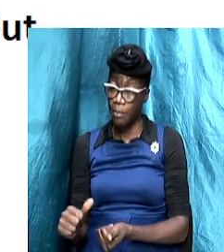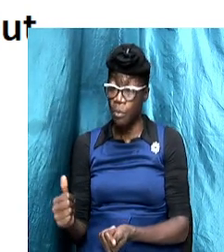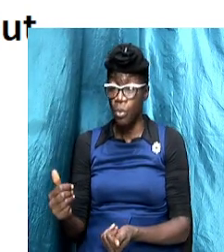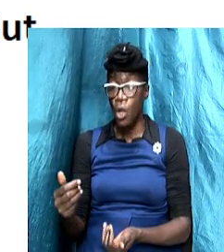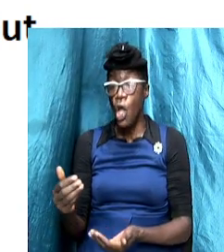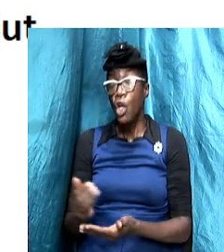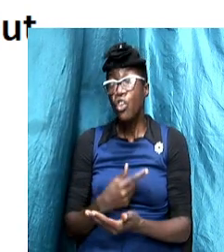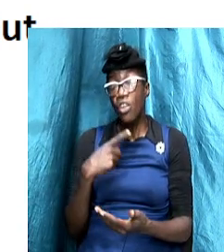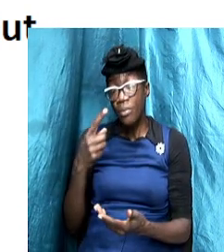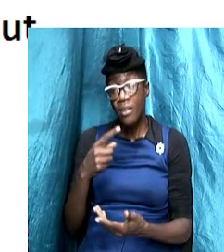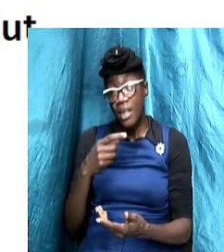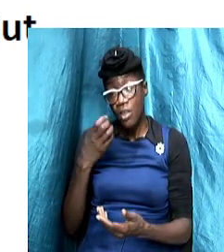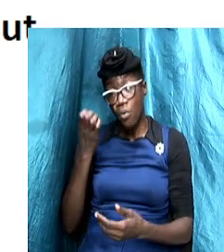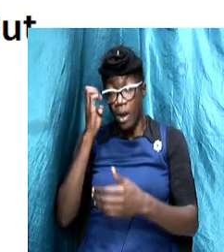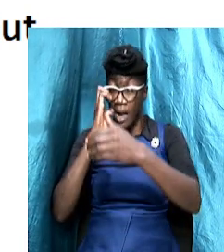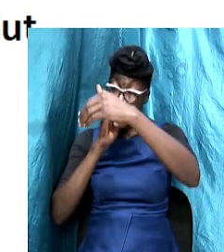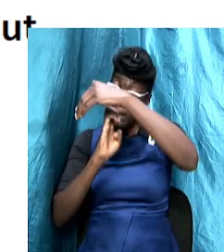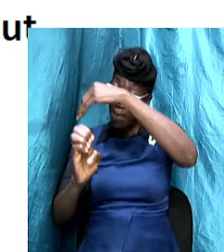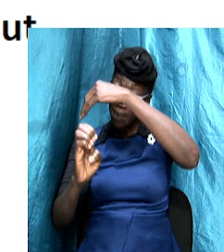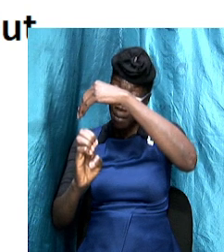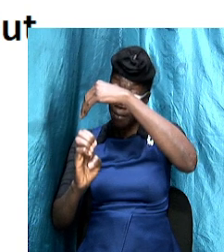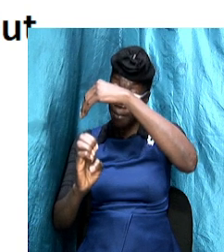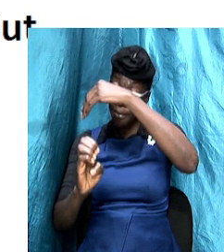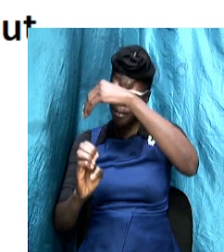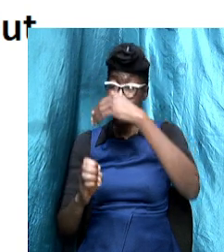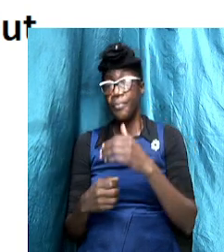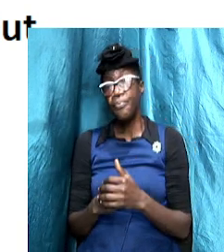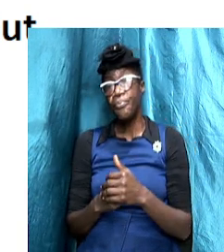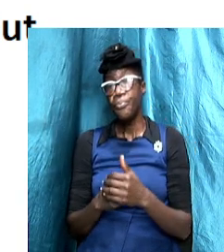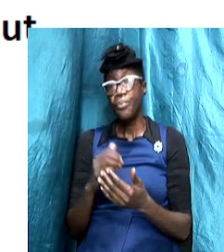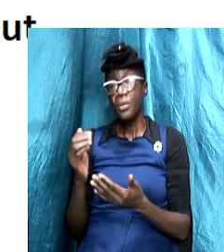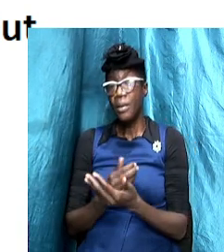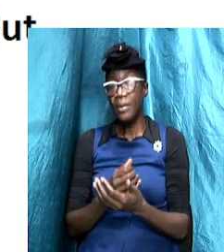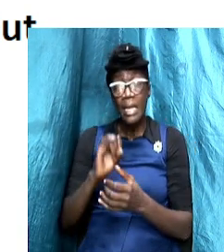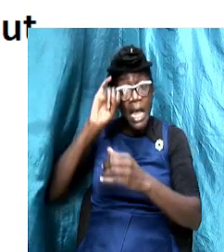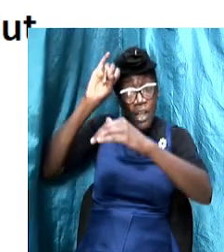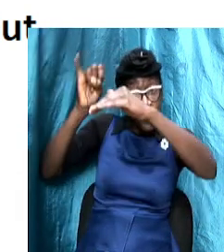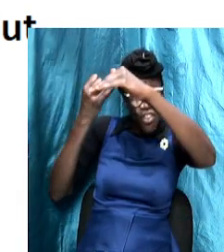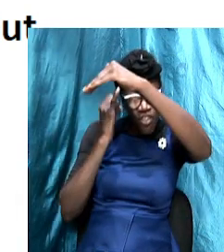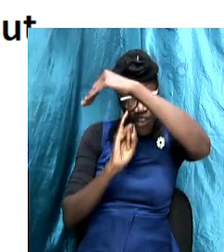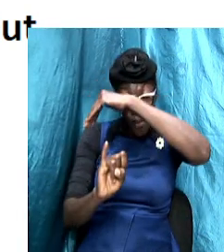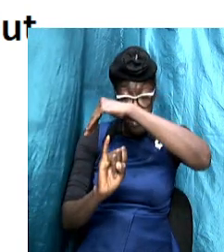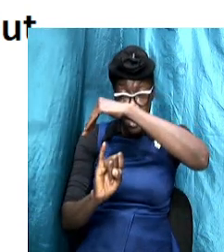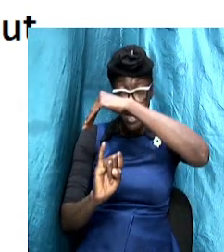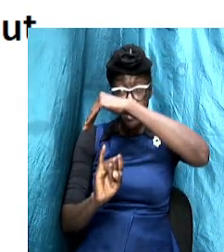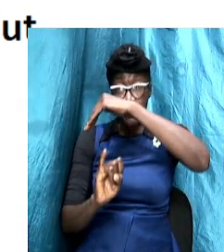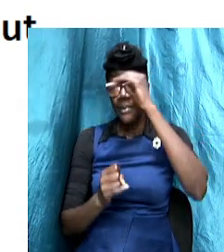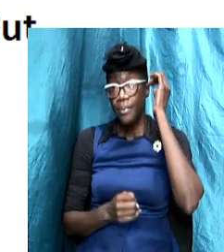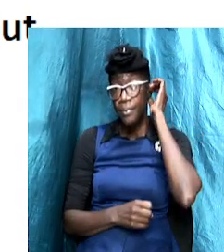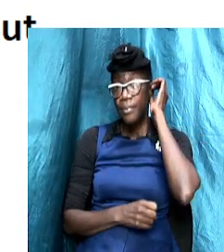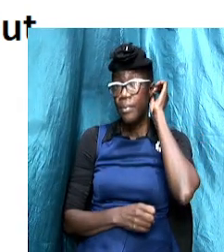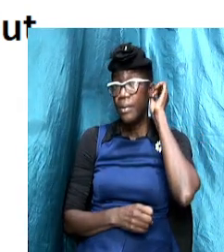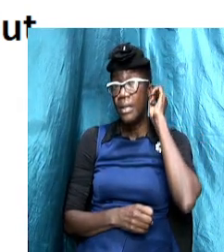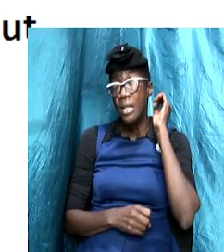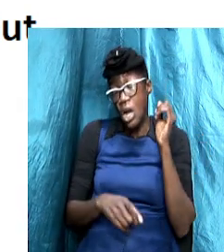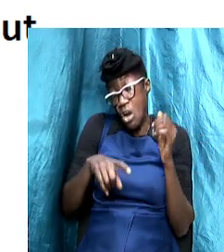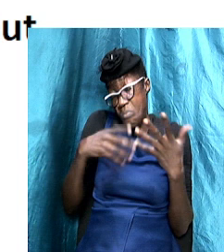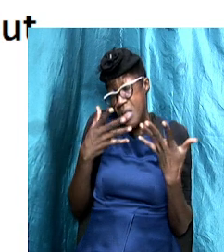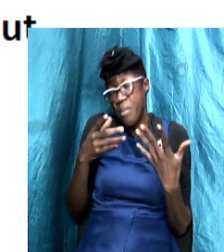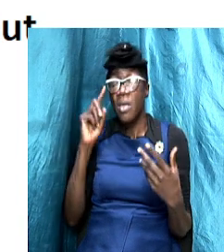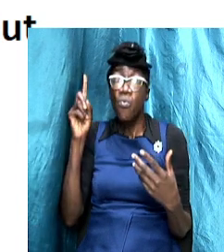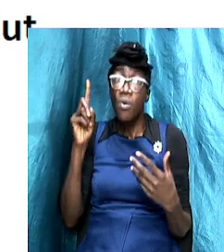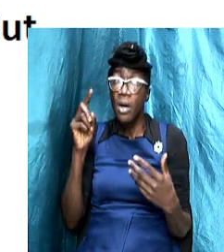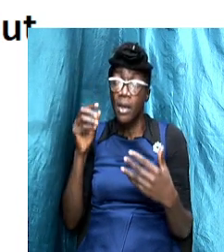Some say that thou art Elias or Elijah. Some say that thou art Jeremiah. Or one of the